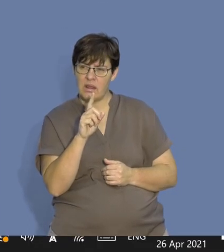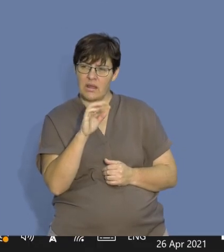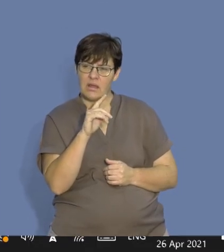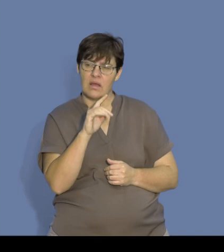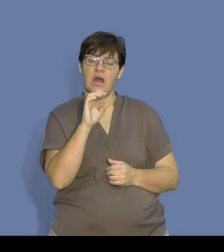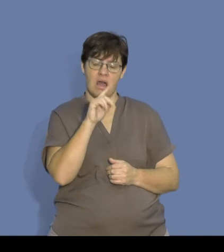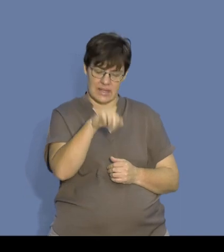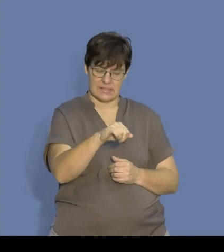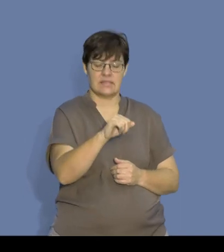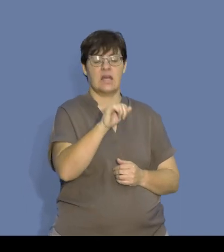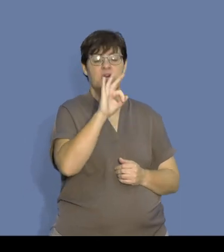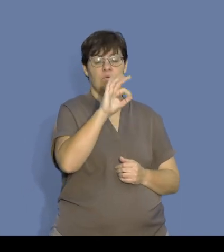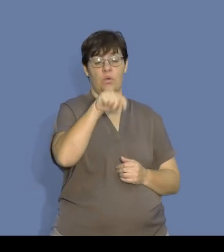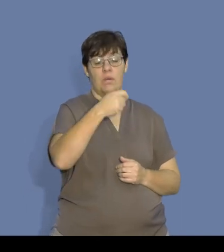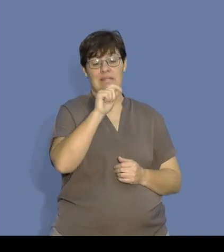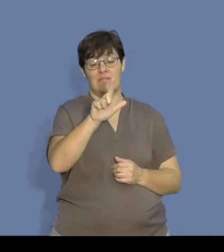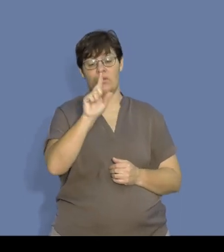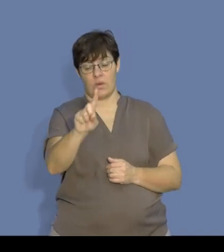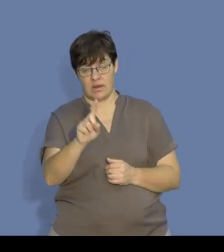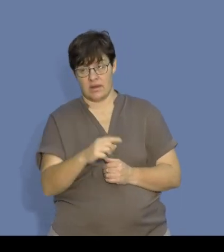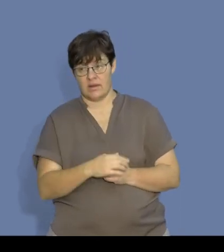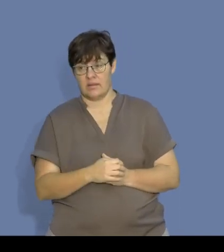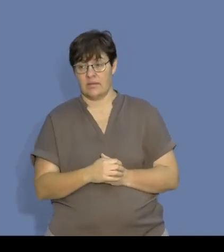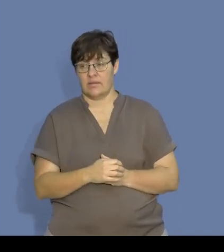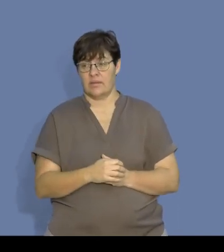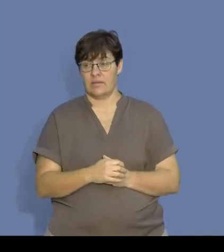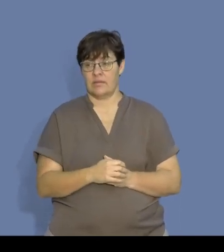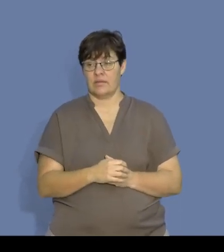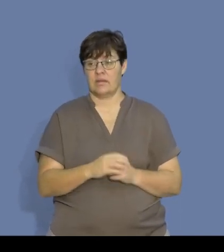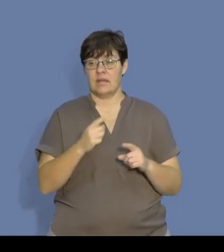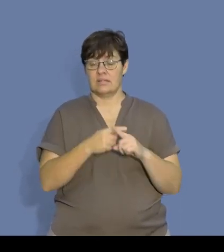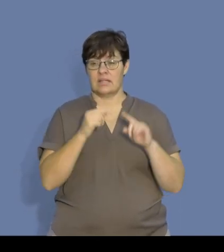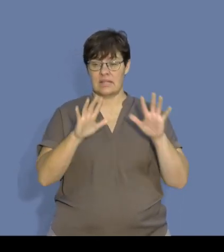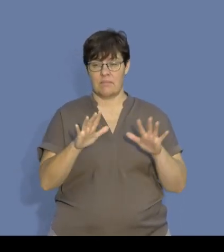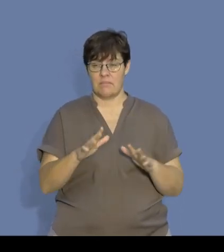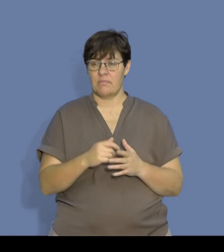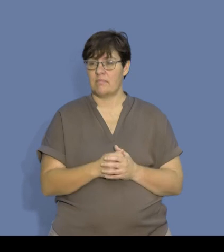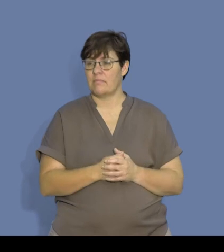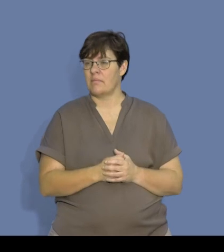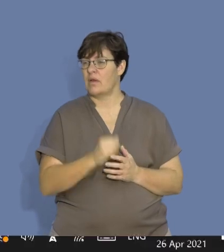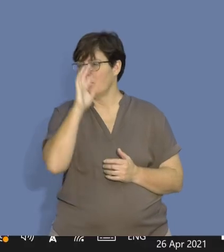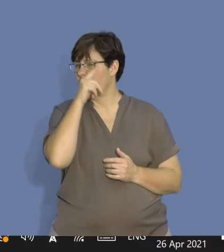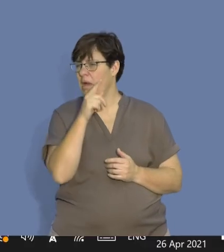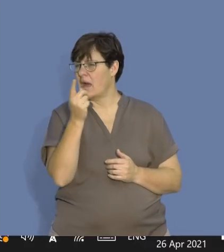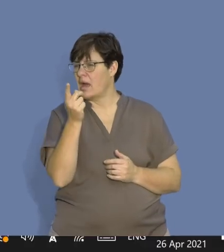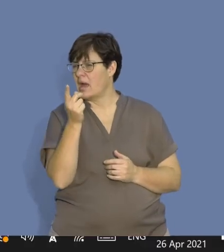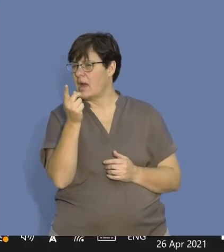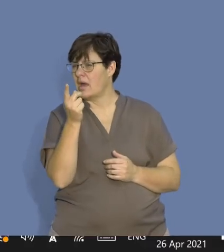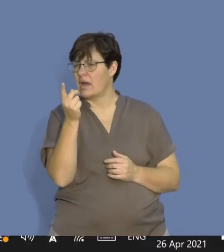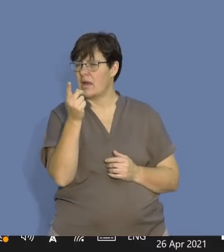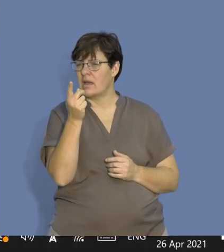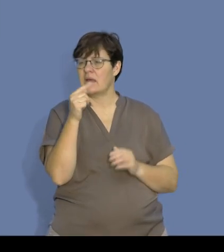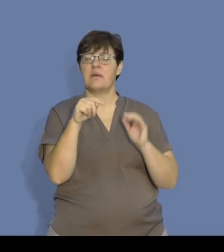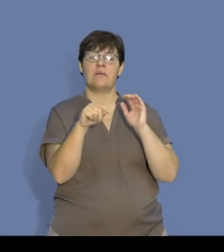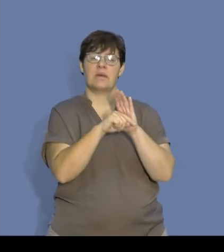7,1, okay, good. 7,1 times 10, and now, of course, I can't remember what the other name was. Number,